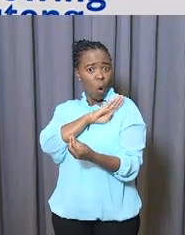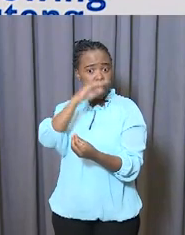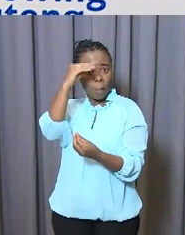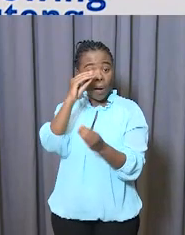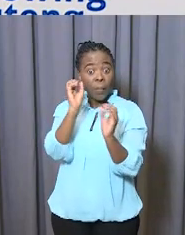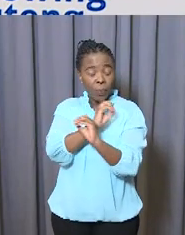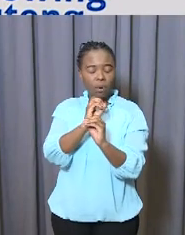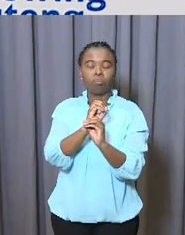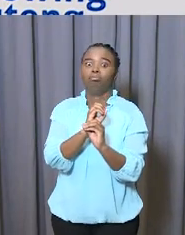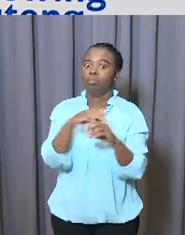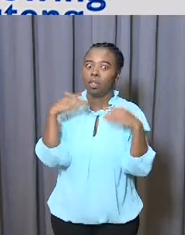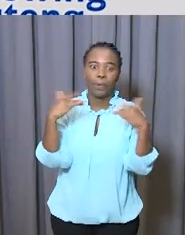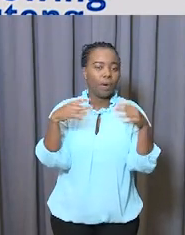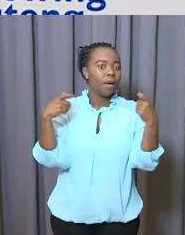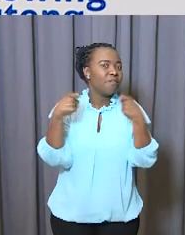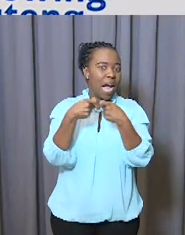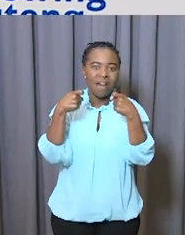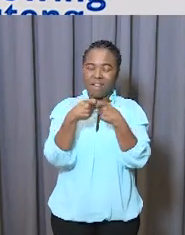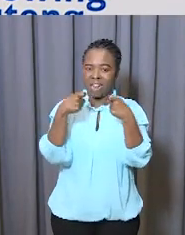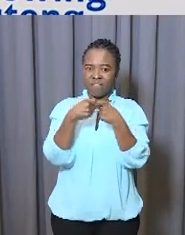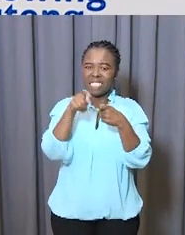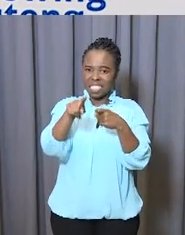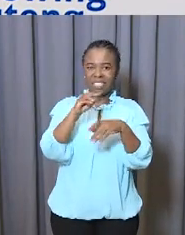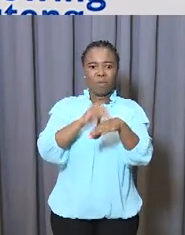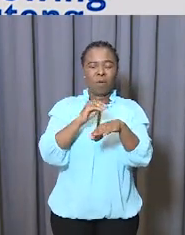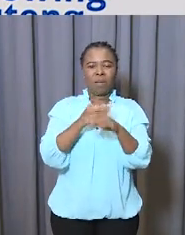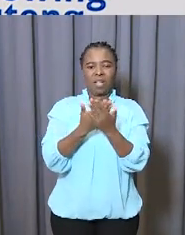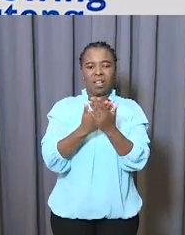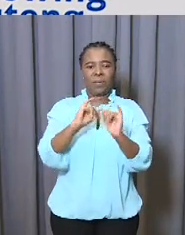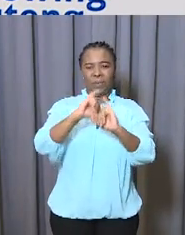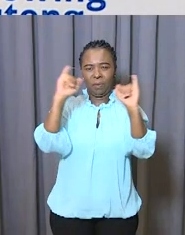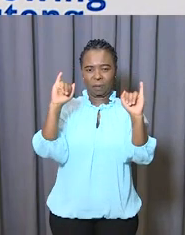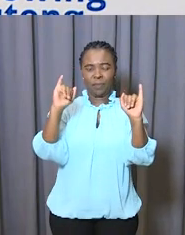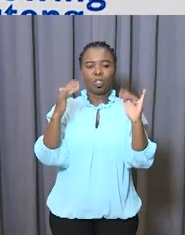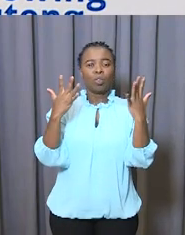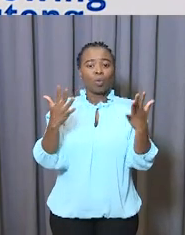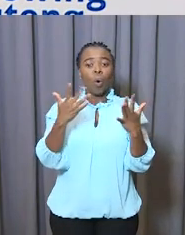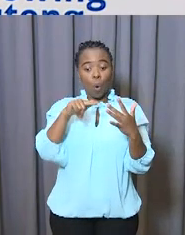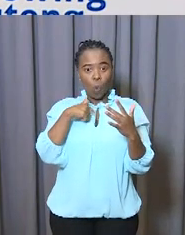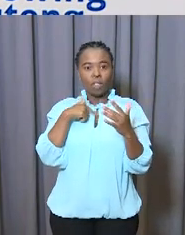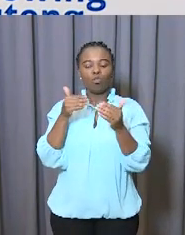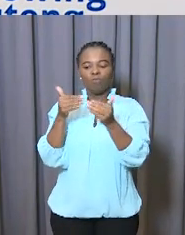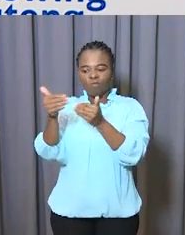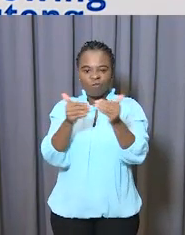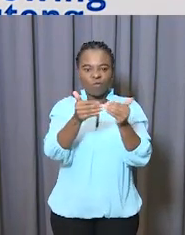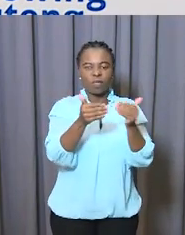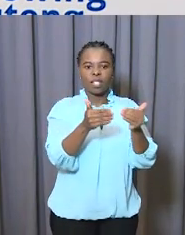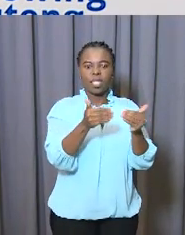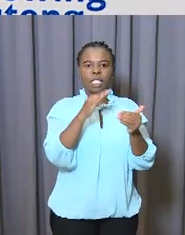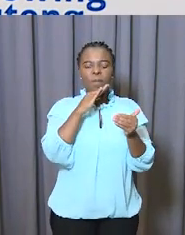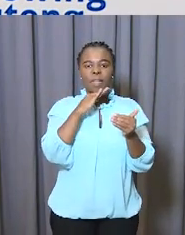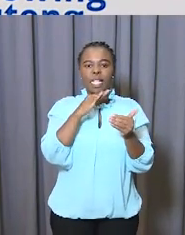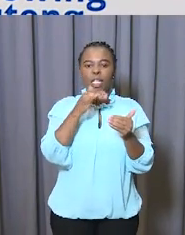people fighting over food, and that creates problems. So our request, therefore, is to coordinate. It's not to steal the